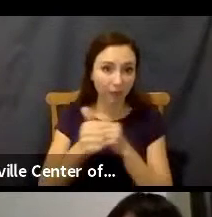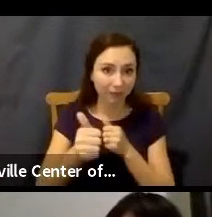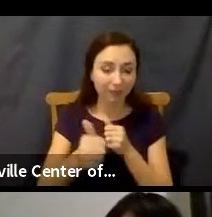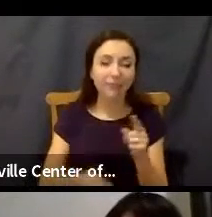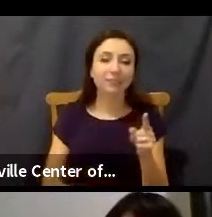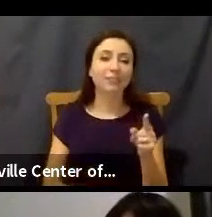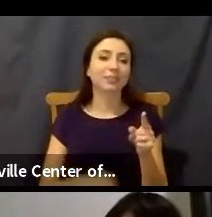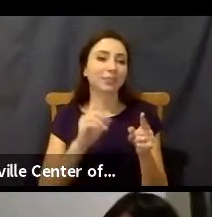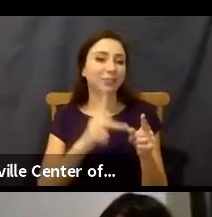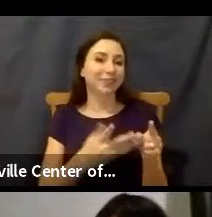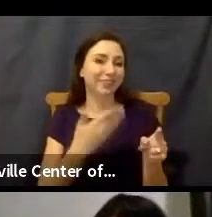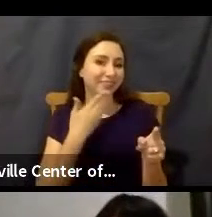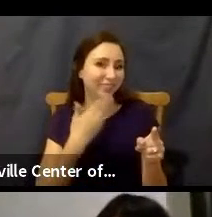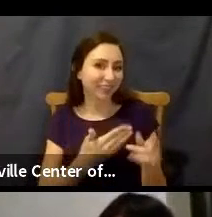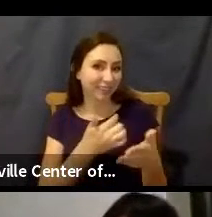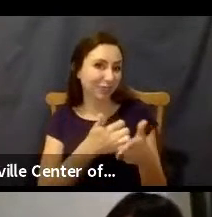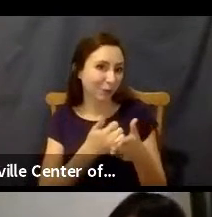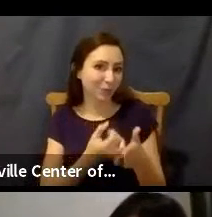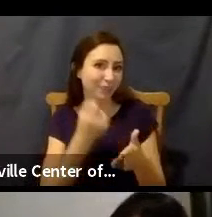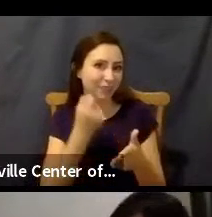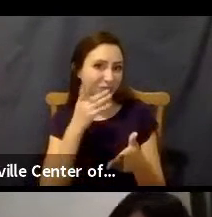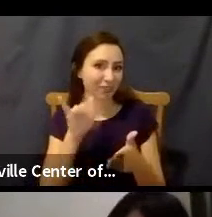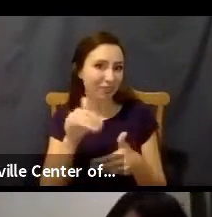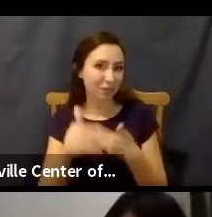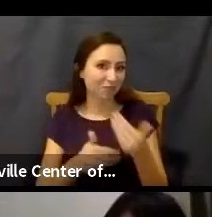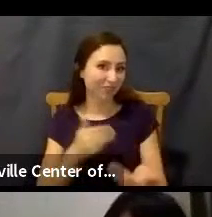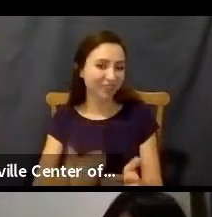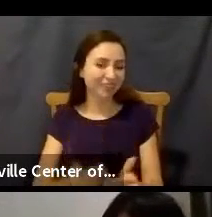for helping me understand that process.